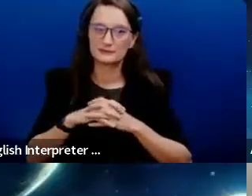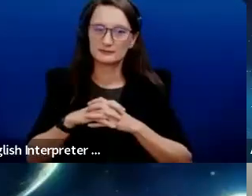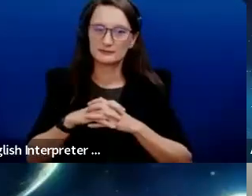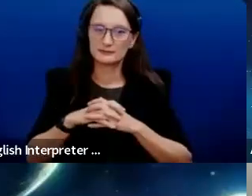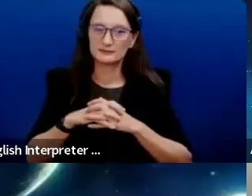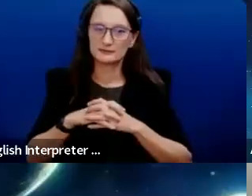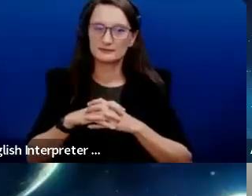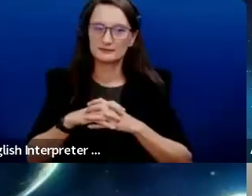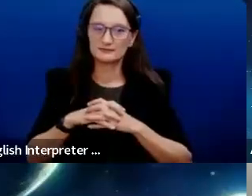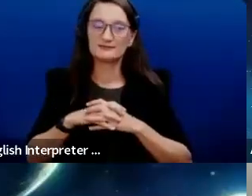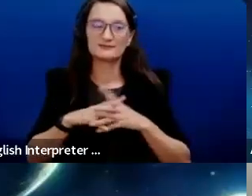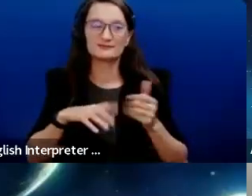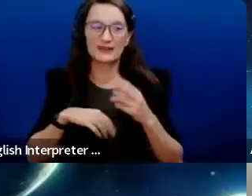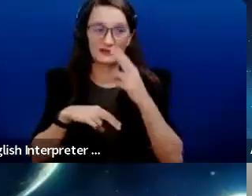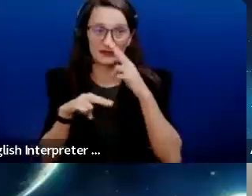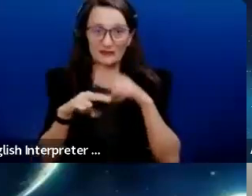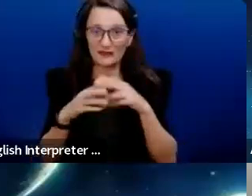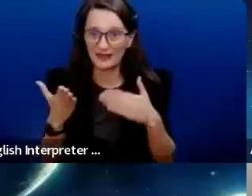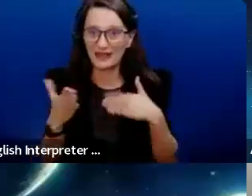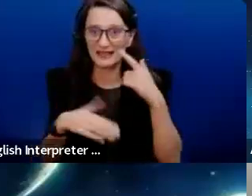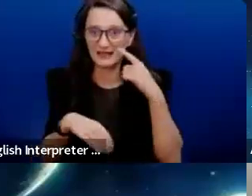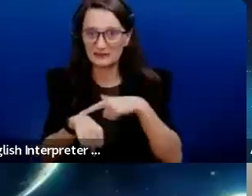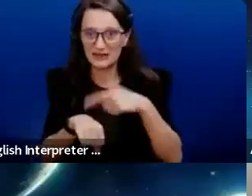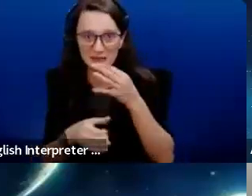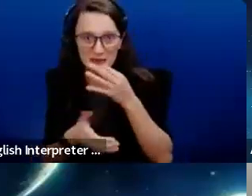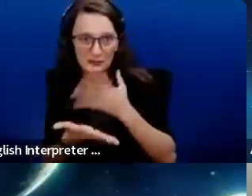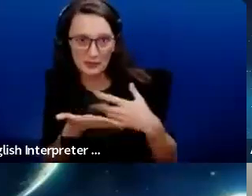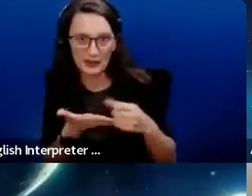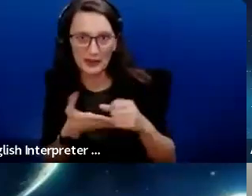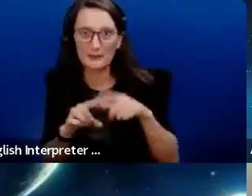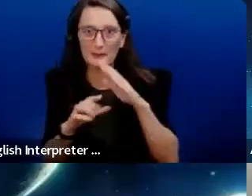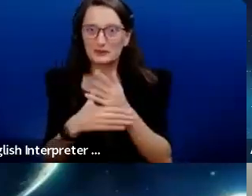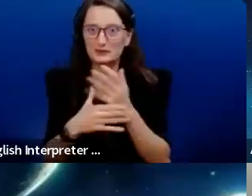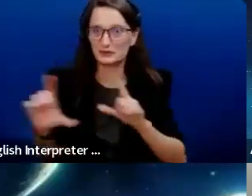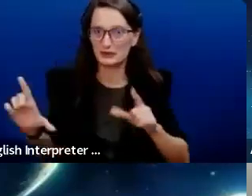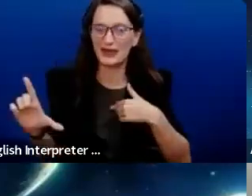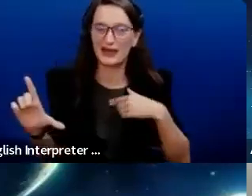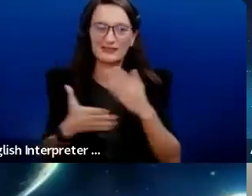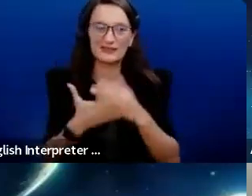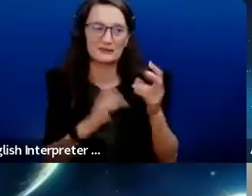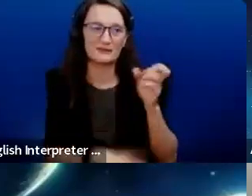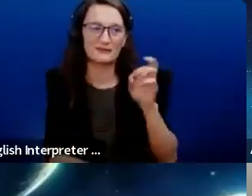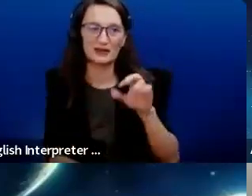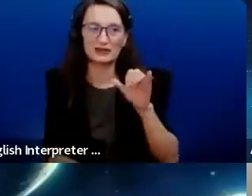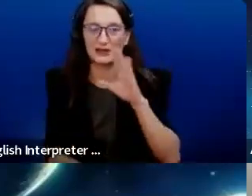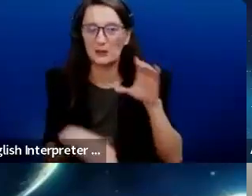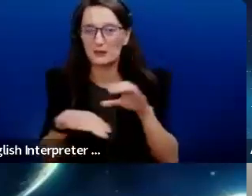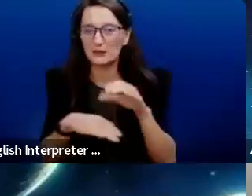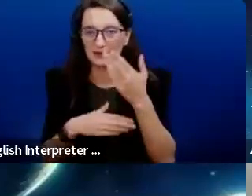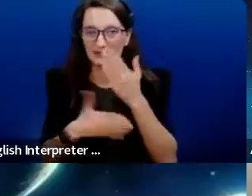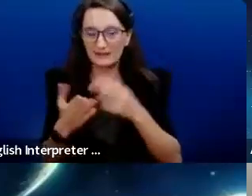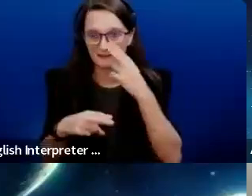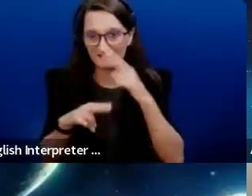Couple of fun things. I know we're almost out of our time, but let me share my screen. We have some vendors that are going to be doing a few fun